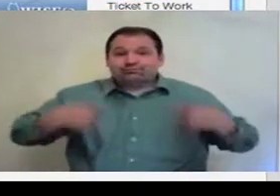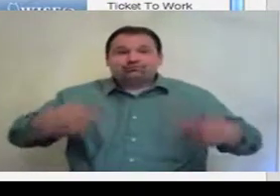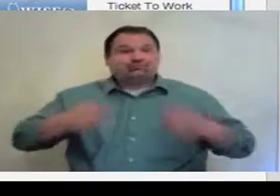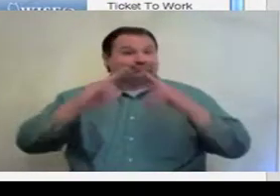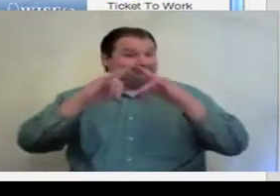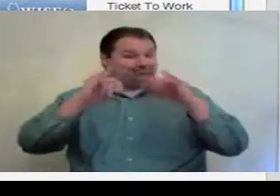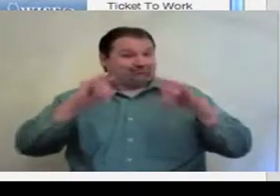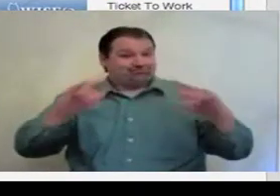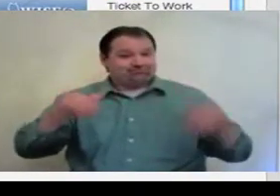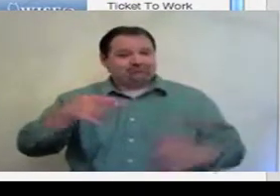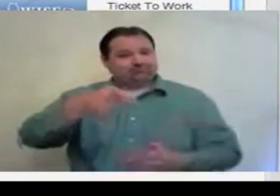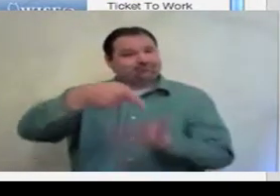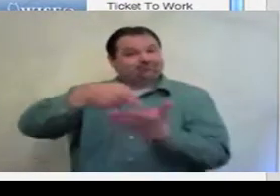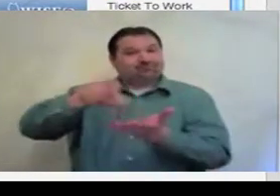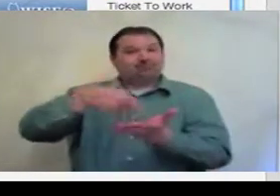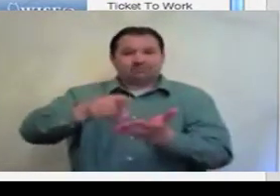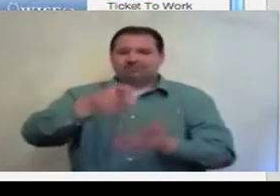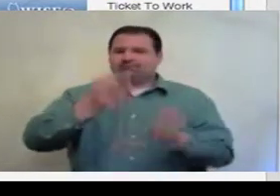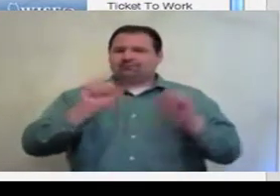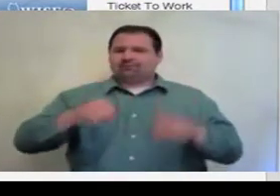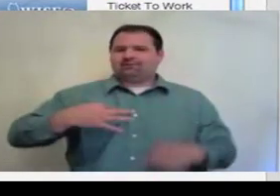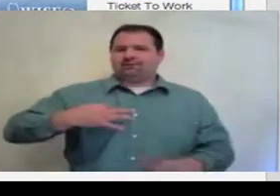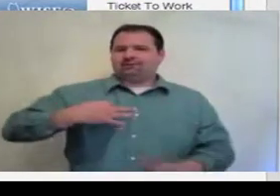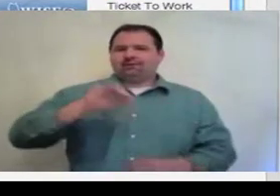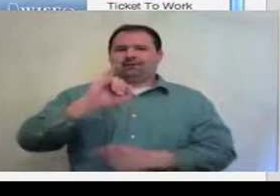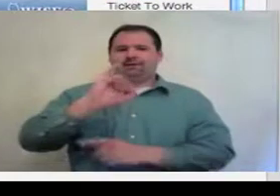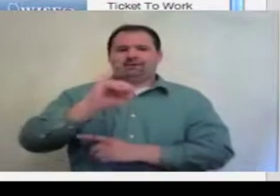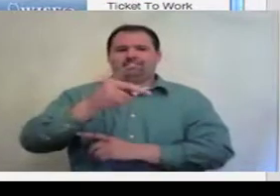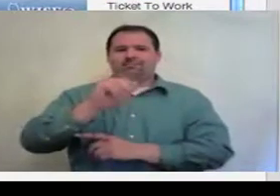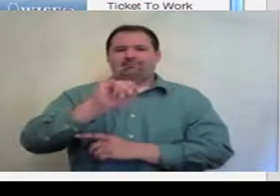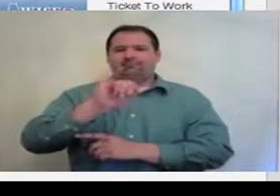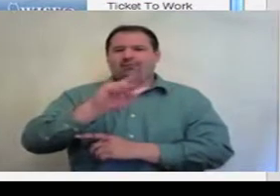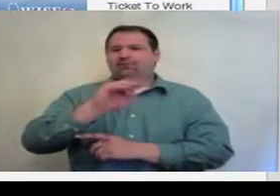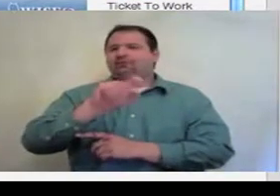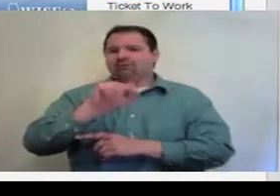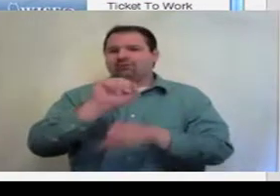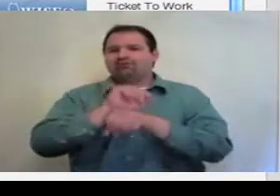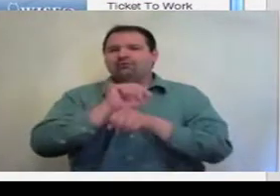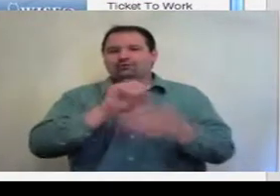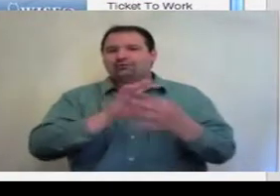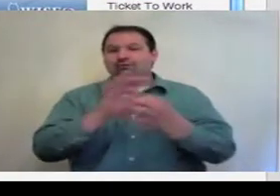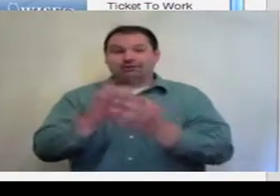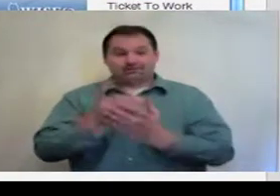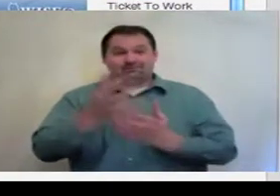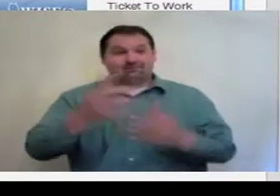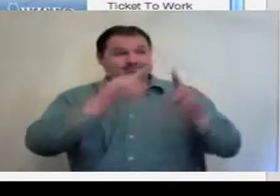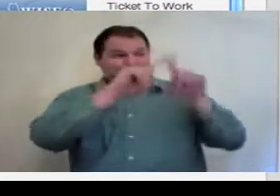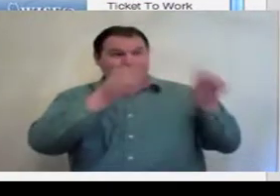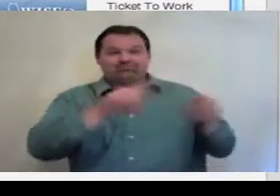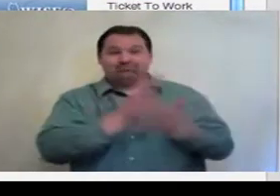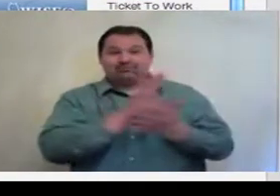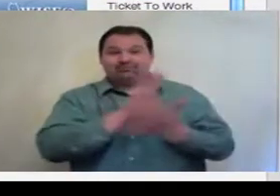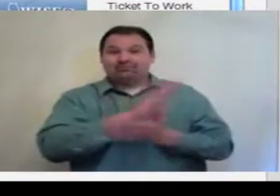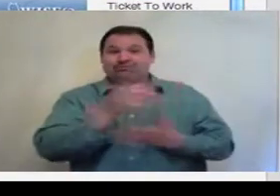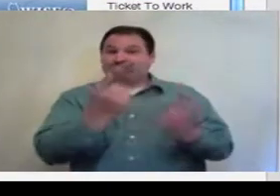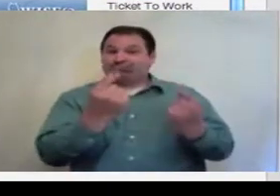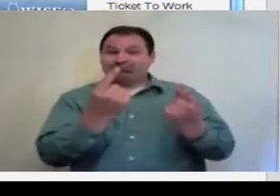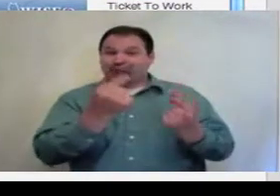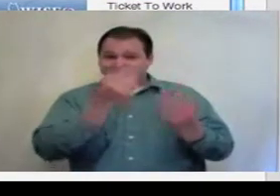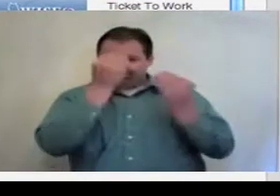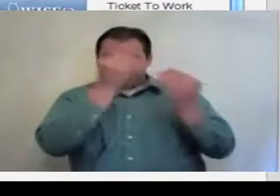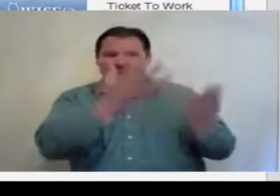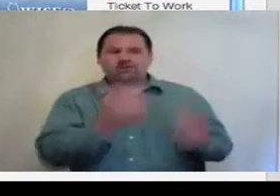that. If you're paying for those, you can apply for an impairment-related work expense. What you do is you write up a form of what you're paying